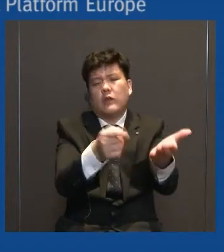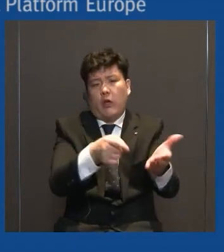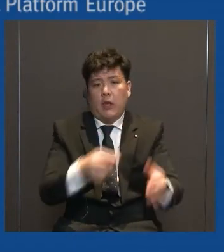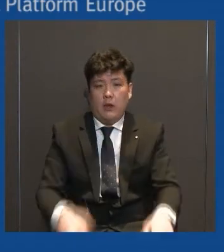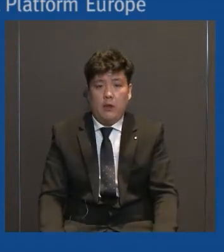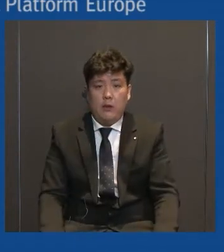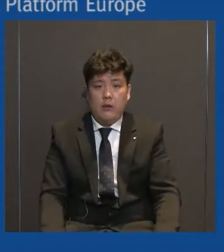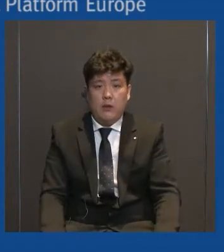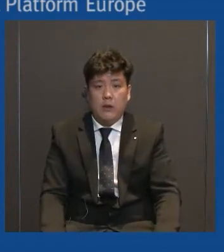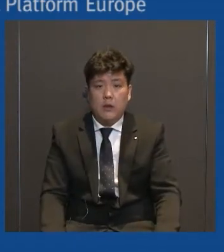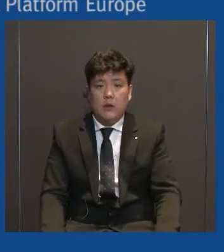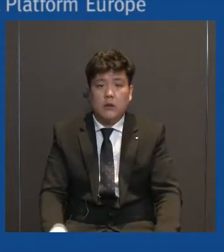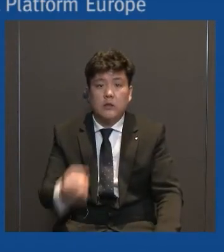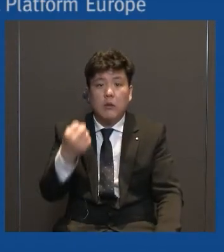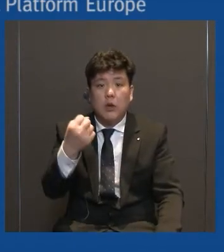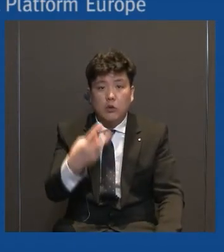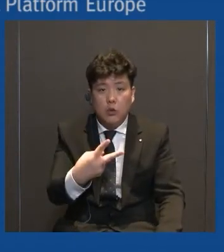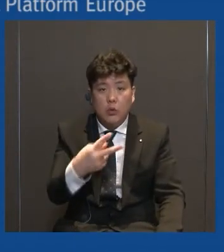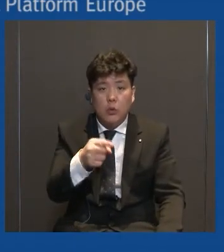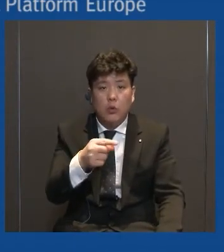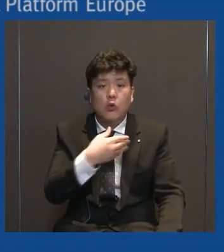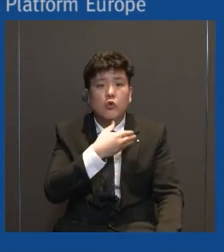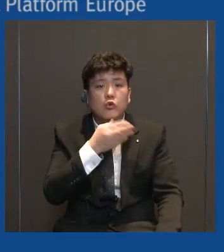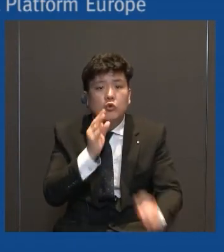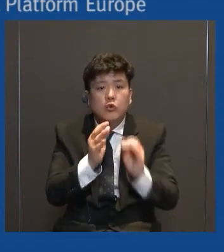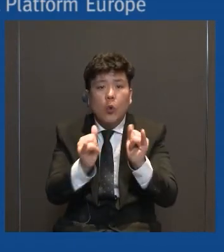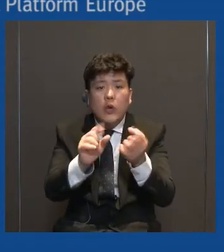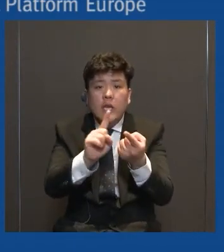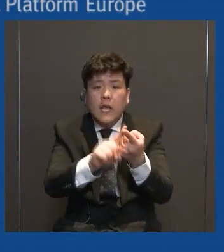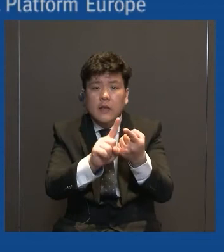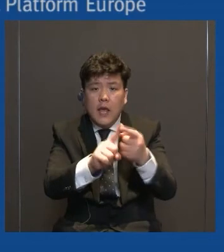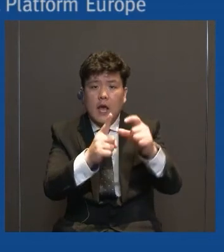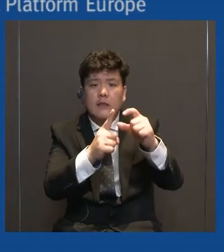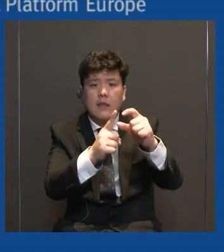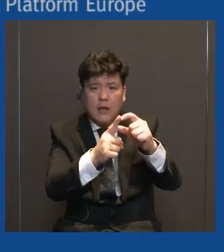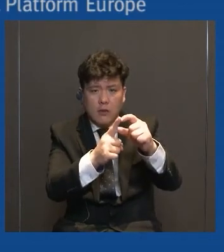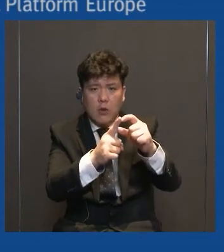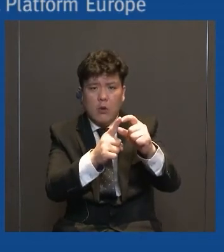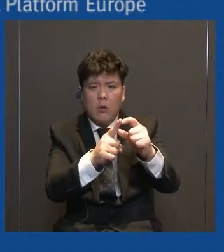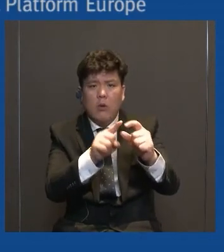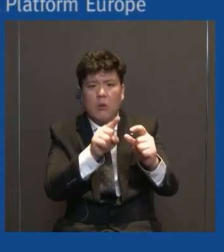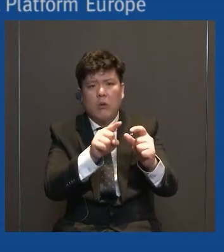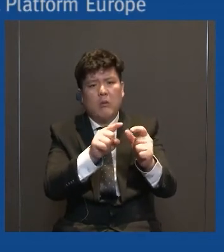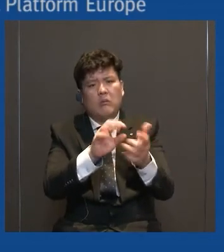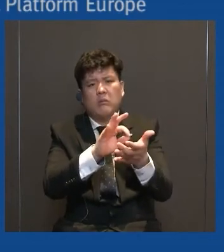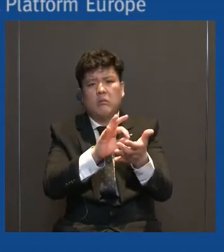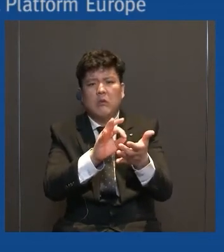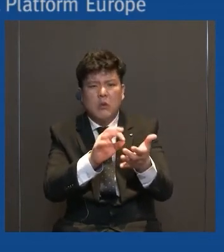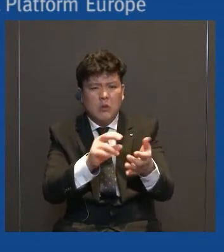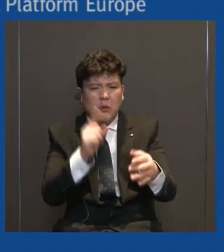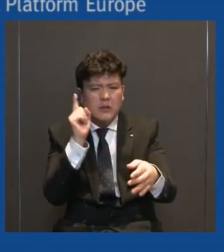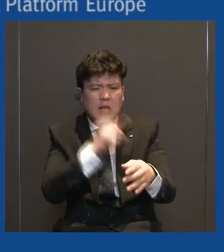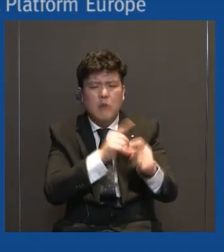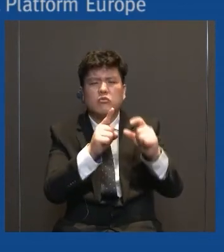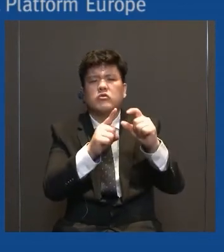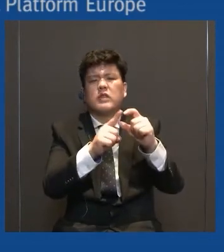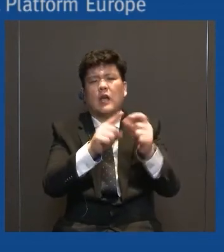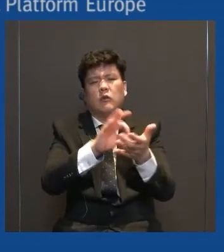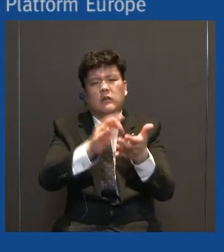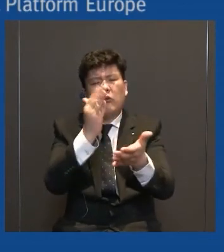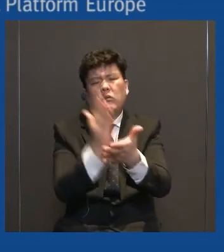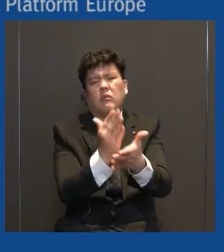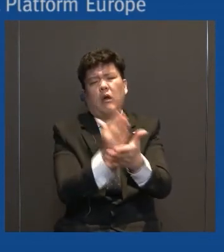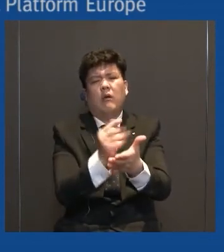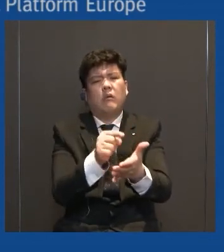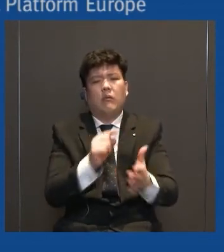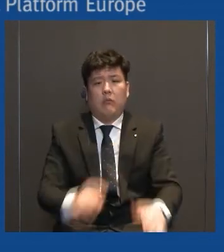It is pejorative and reduces older people to a set of deficits and needs. And we need to stop talking about them, but instead talk about us. We are all